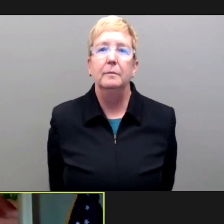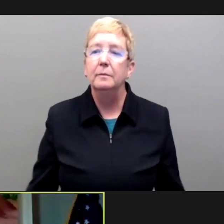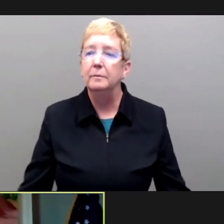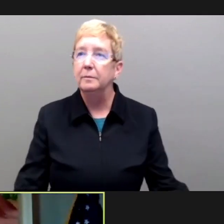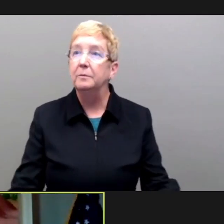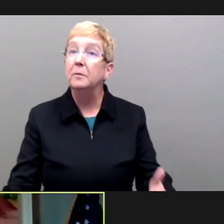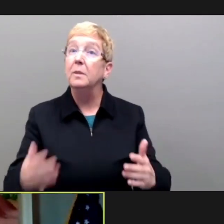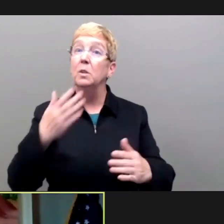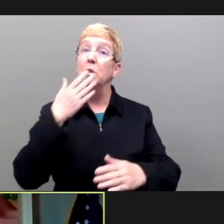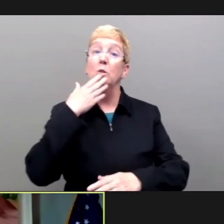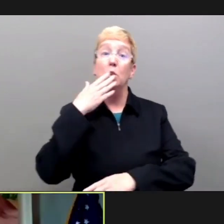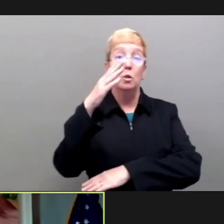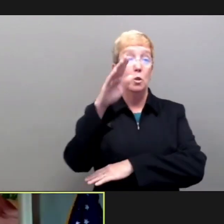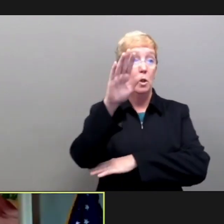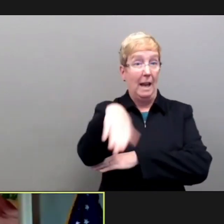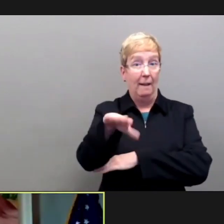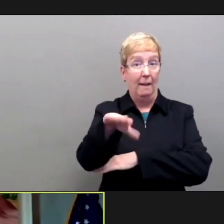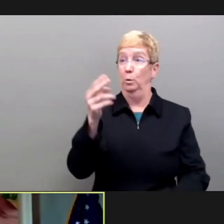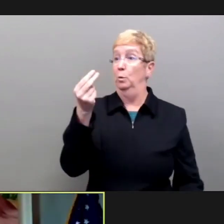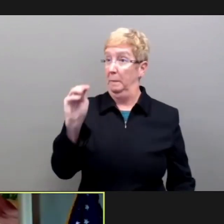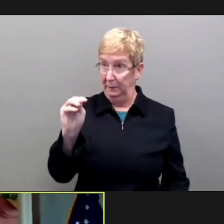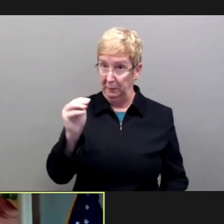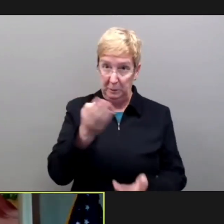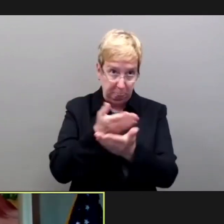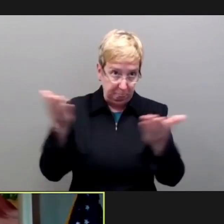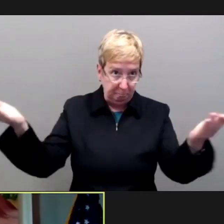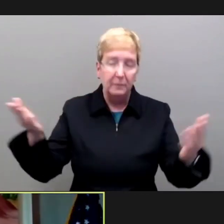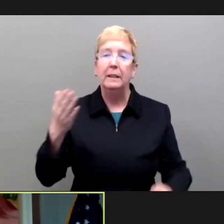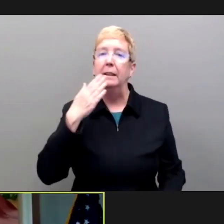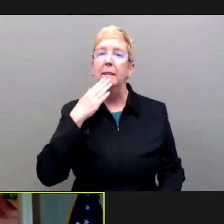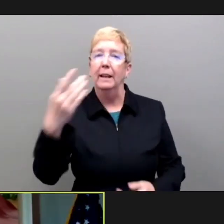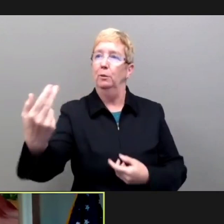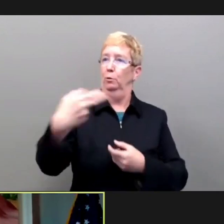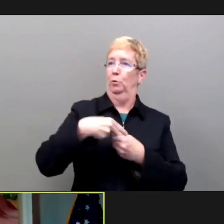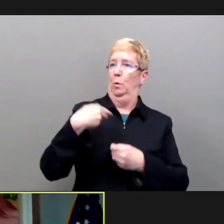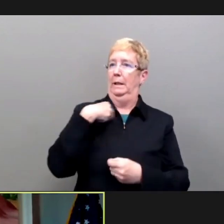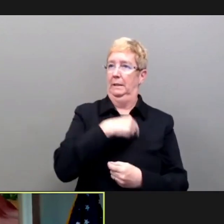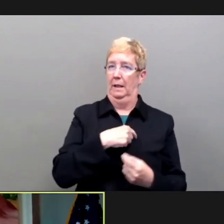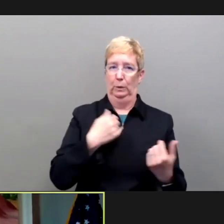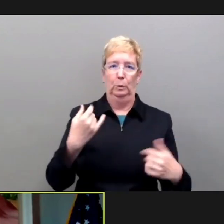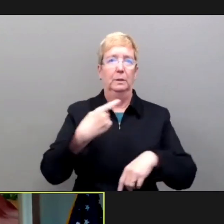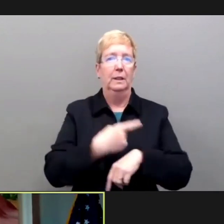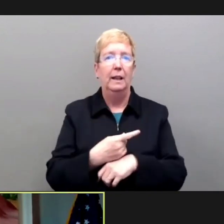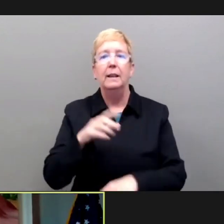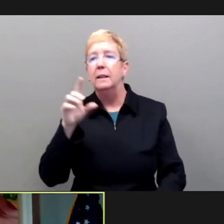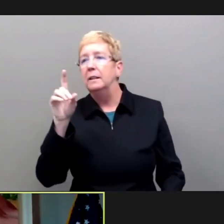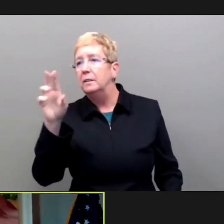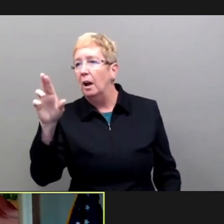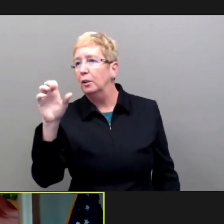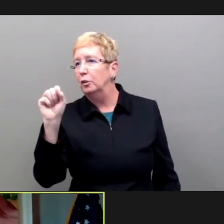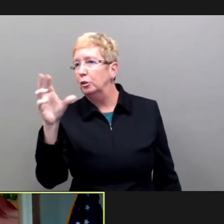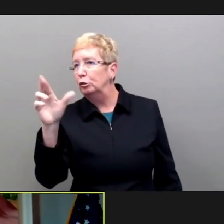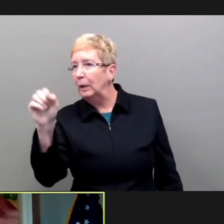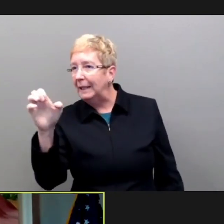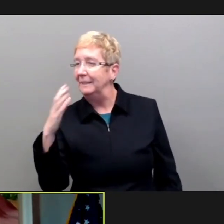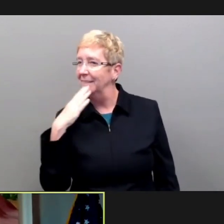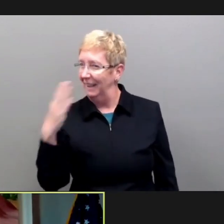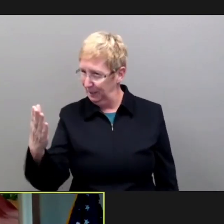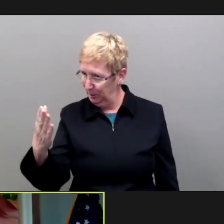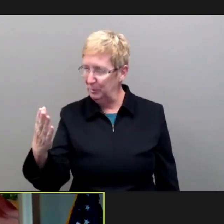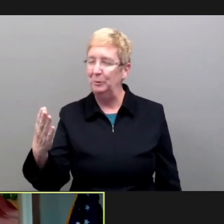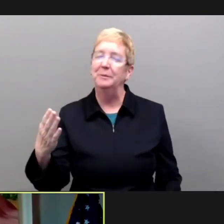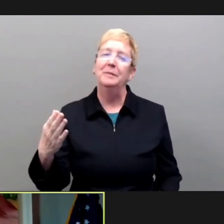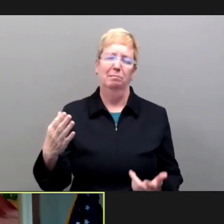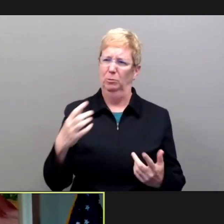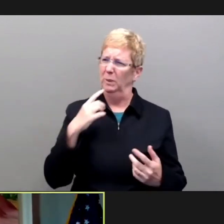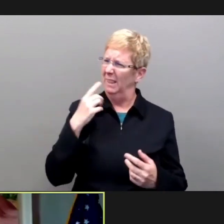Good afternoon, New Mexico, and thank you for joining us. Dr. Grace, thank you. It's been quite a while